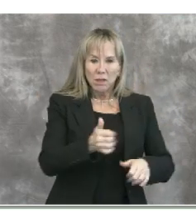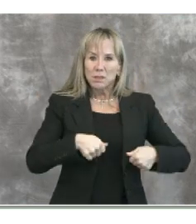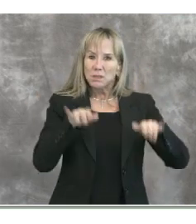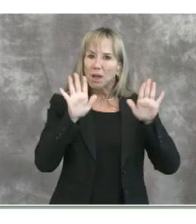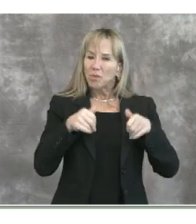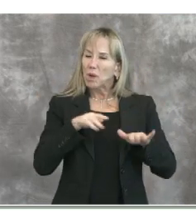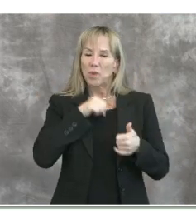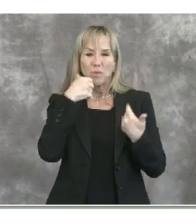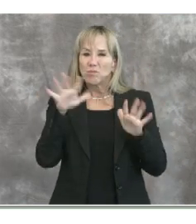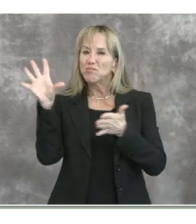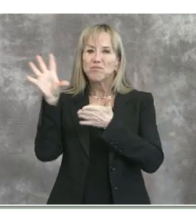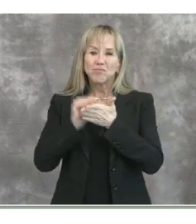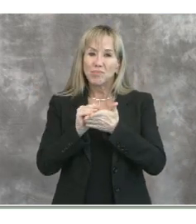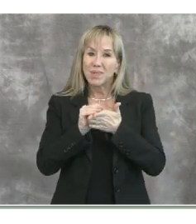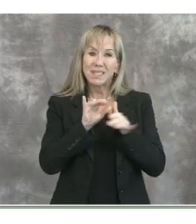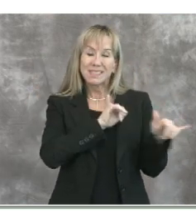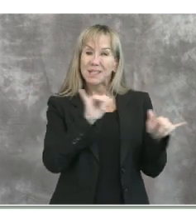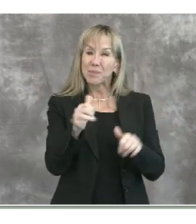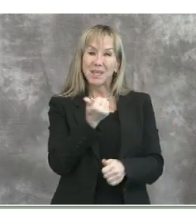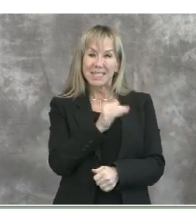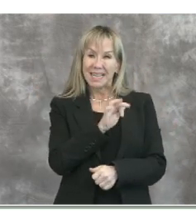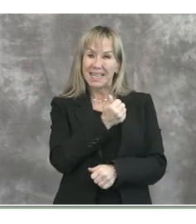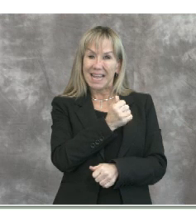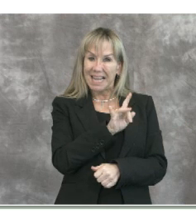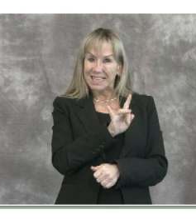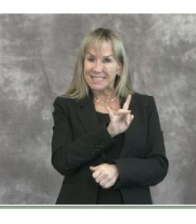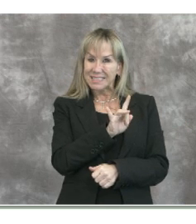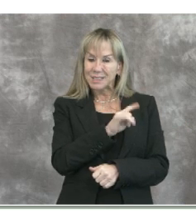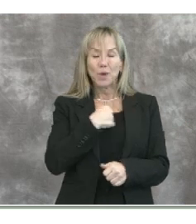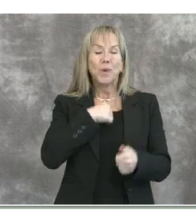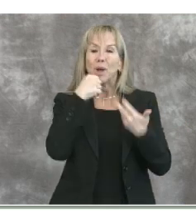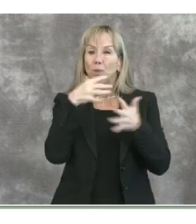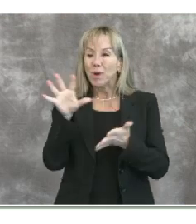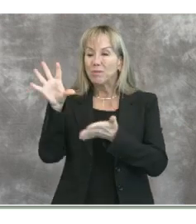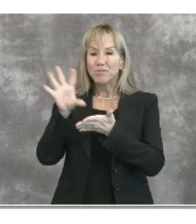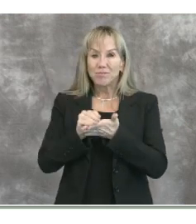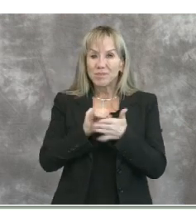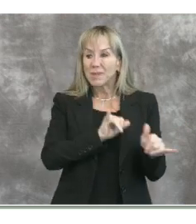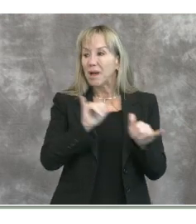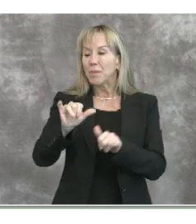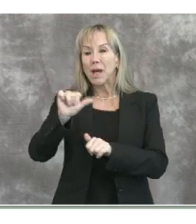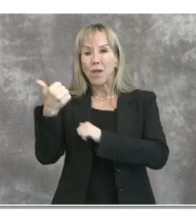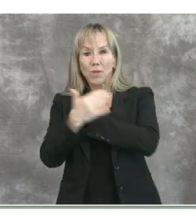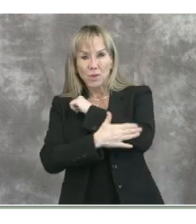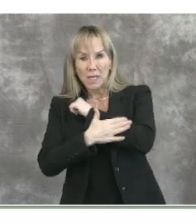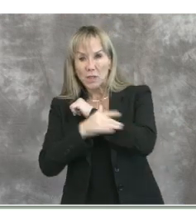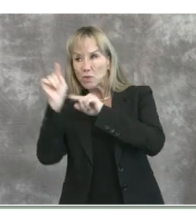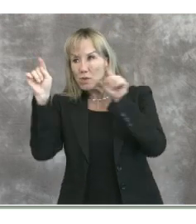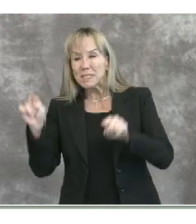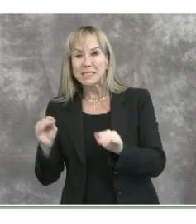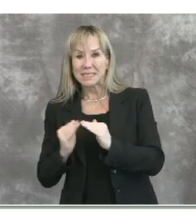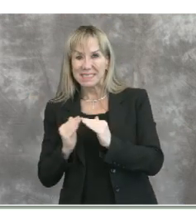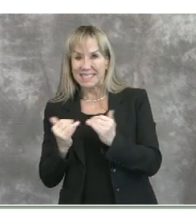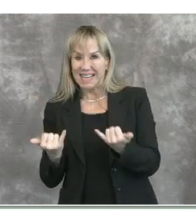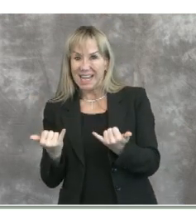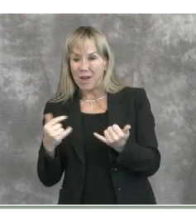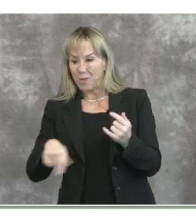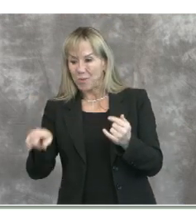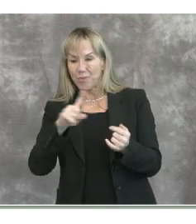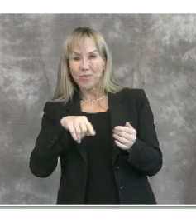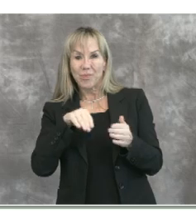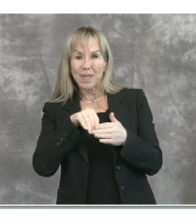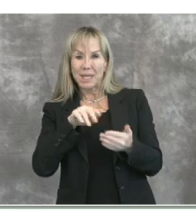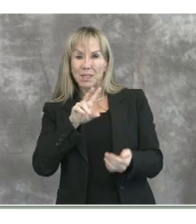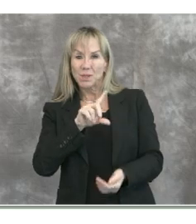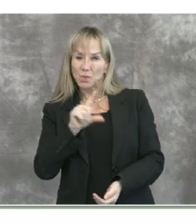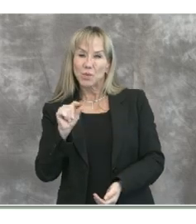to replicate the mistakes of 1918, and we don't want to replicate the mistakes of other countries and jurisdictions in 2020, which is why